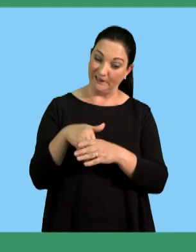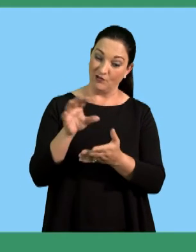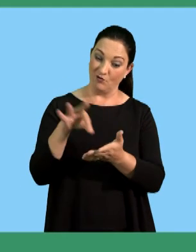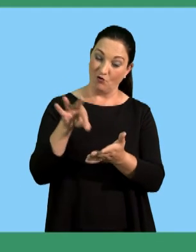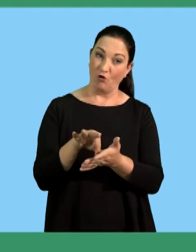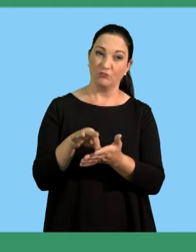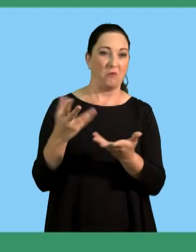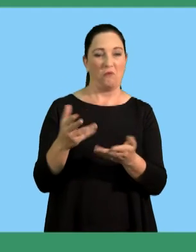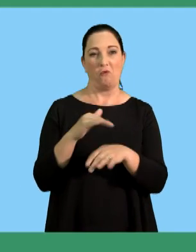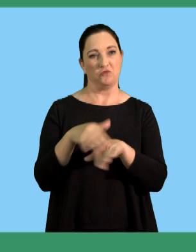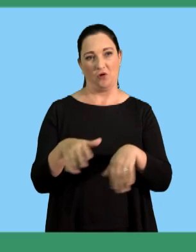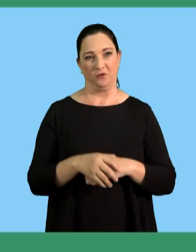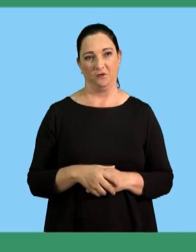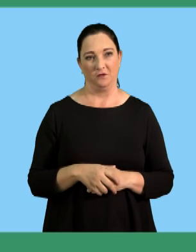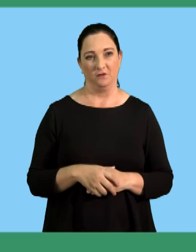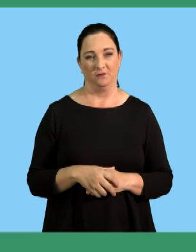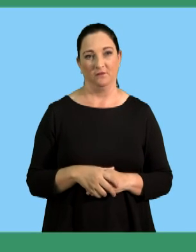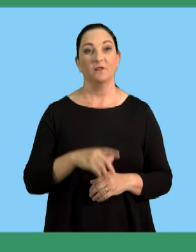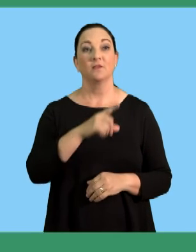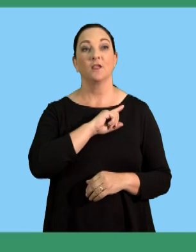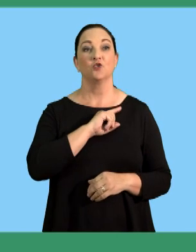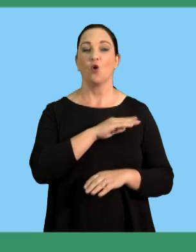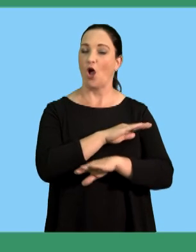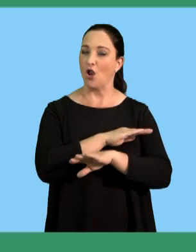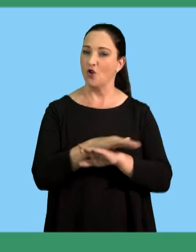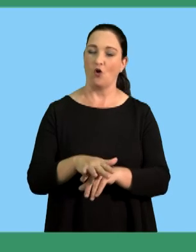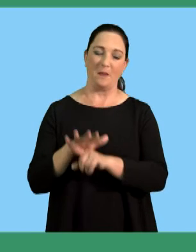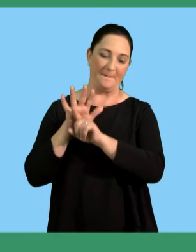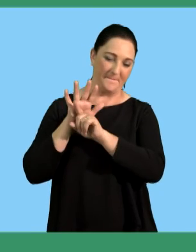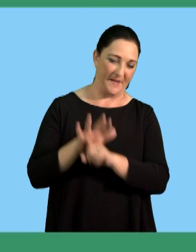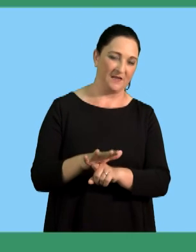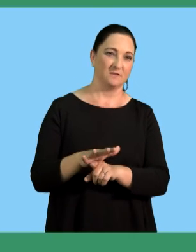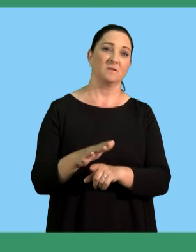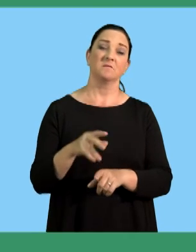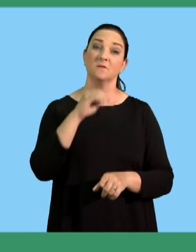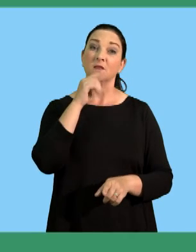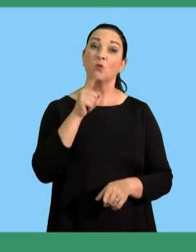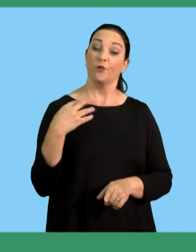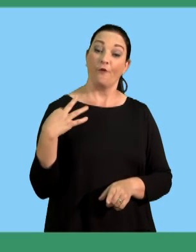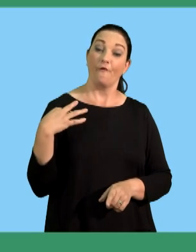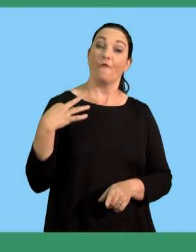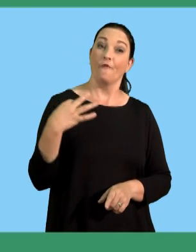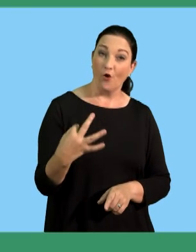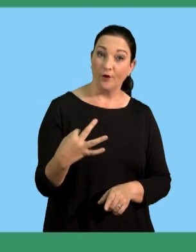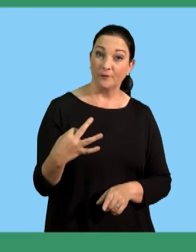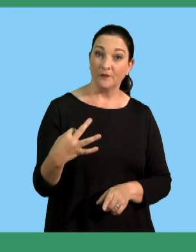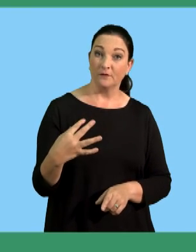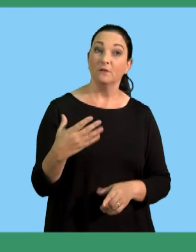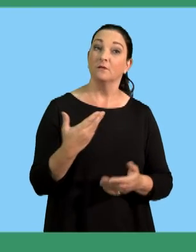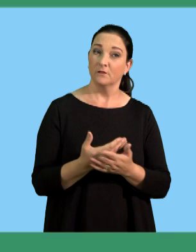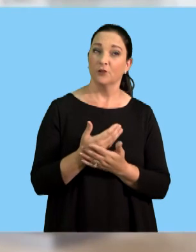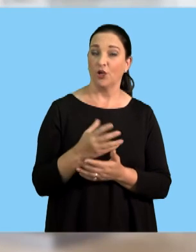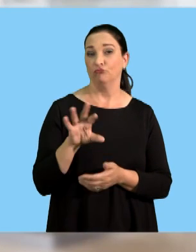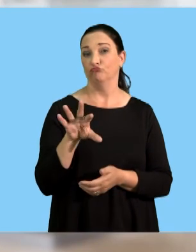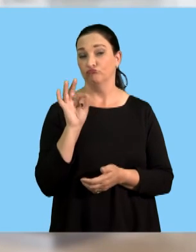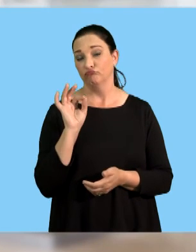insurance contract or not. So that is non-compulsory insurance. Is voluntary or the insured has a choice when it